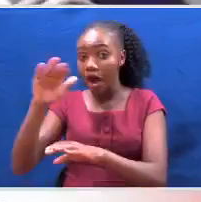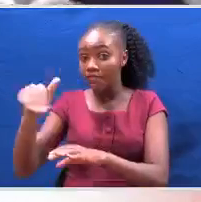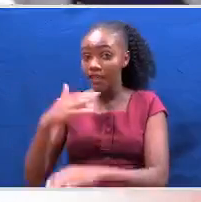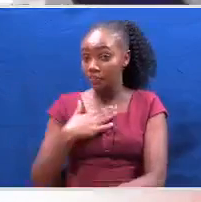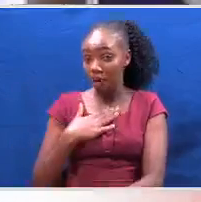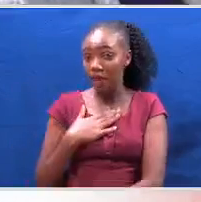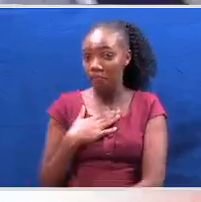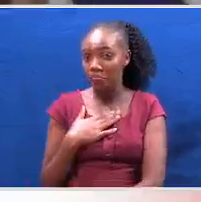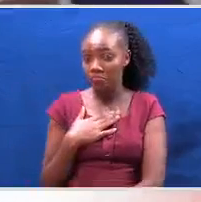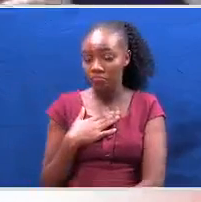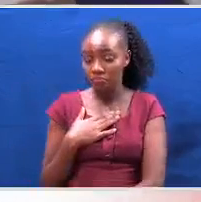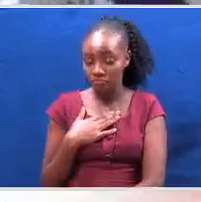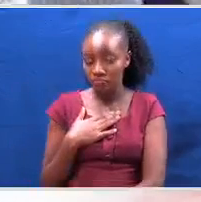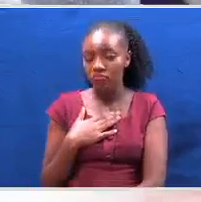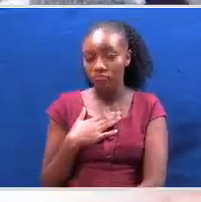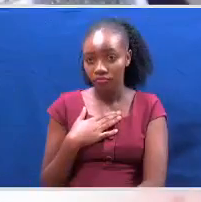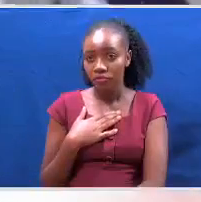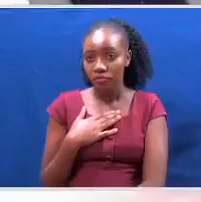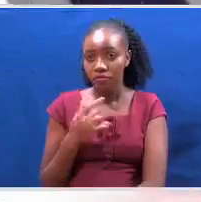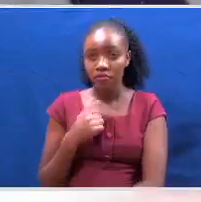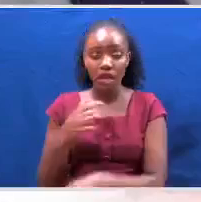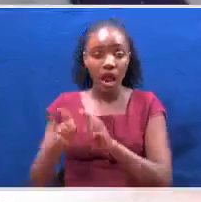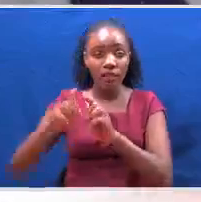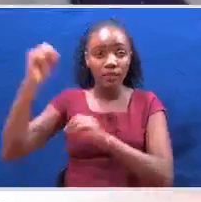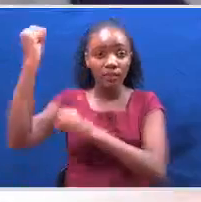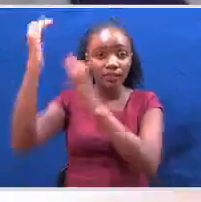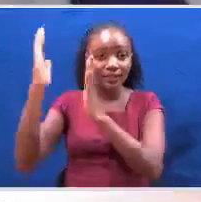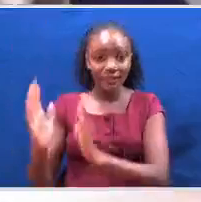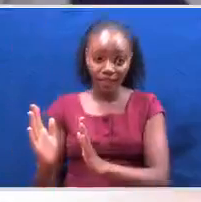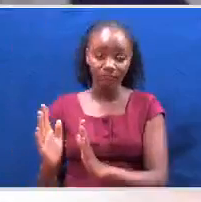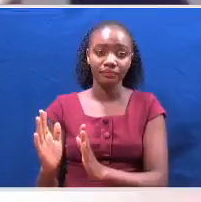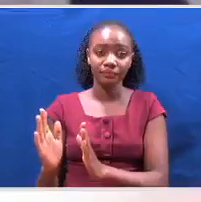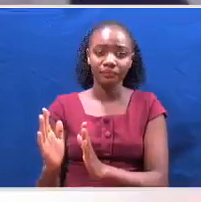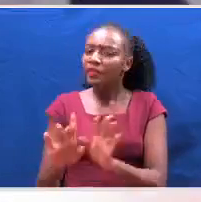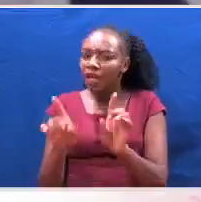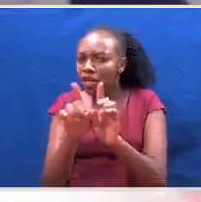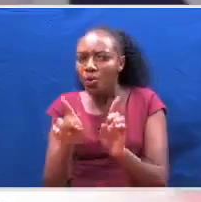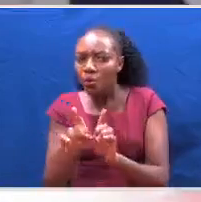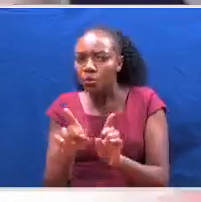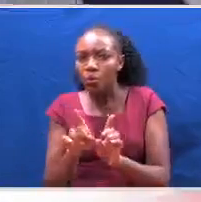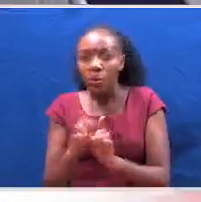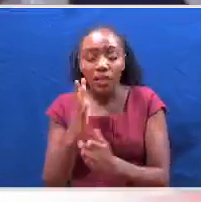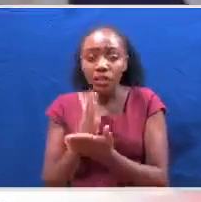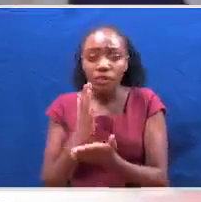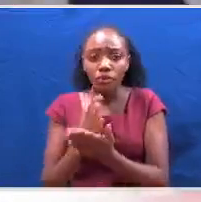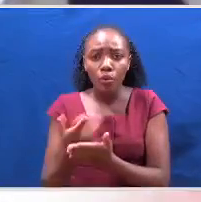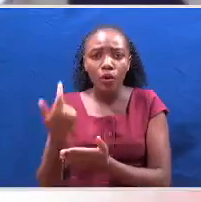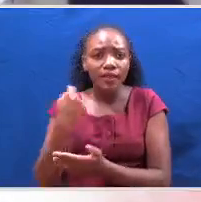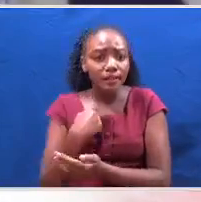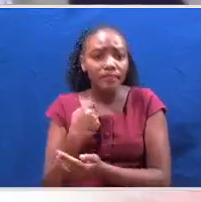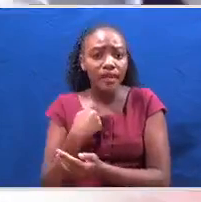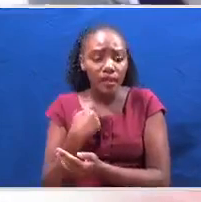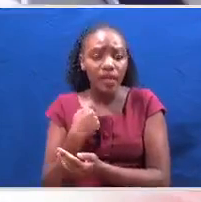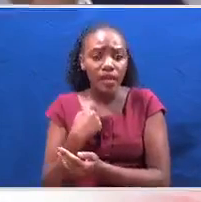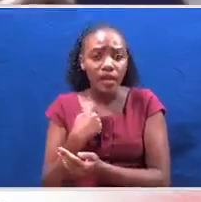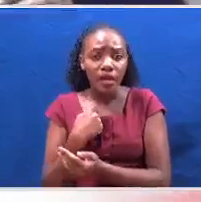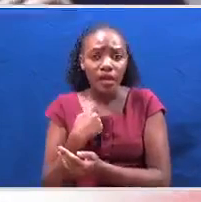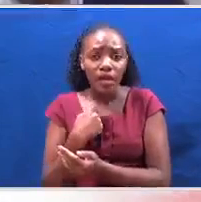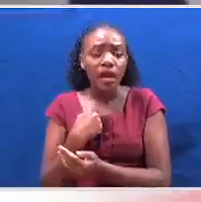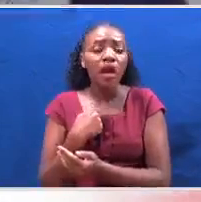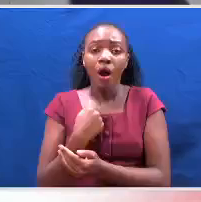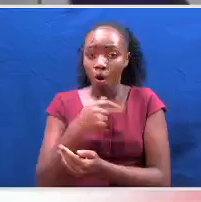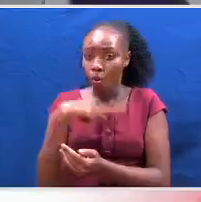deni ya mimi kama mwanasiasa. In fact, ni mimi ni